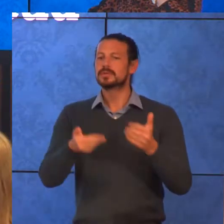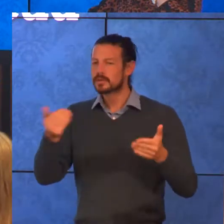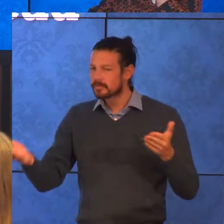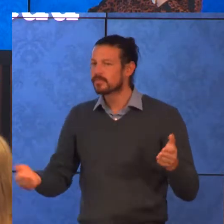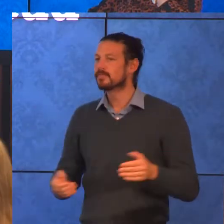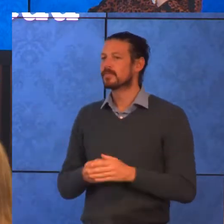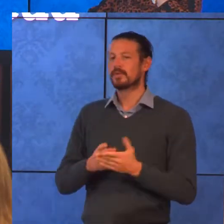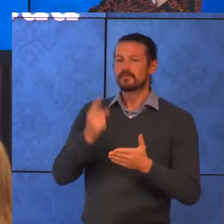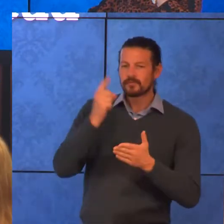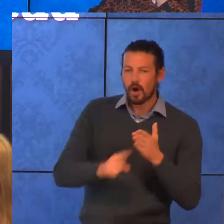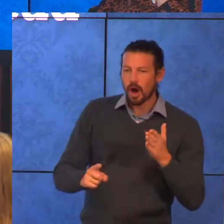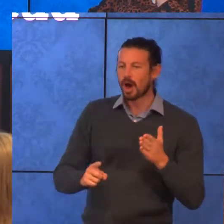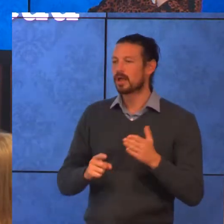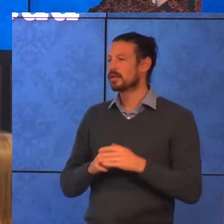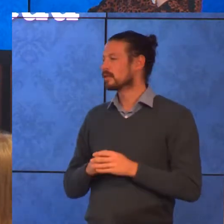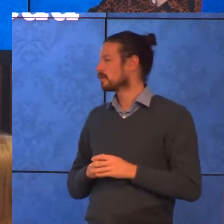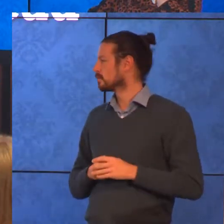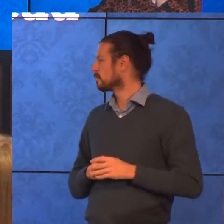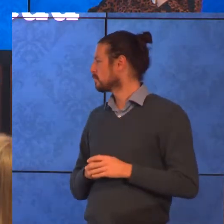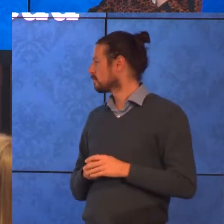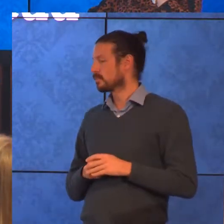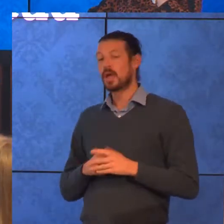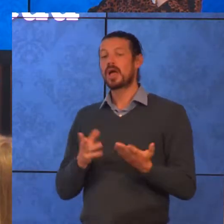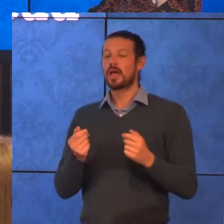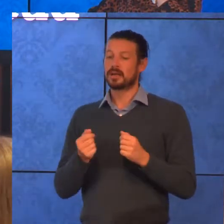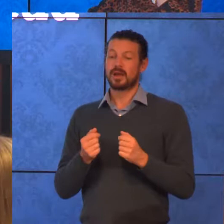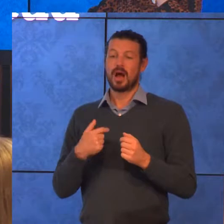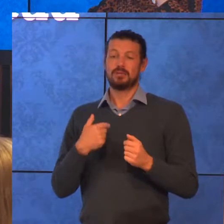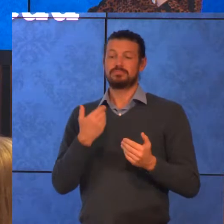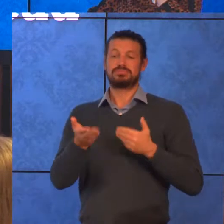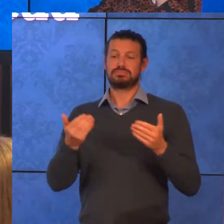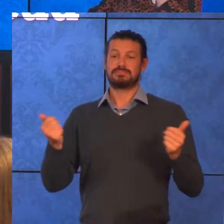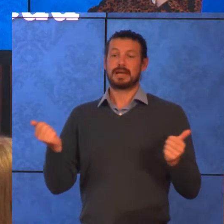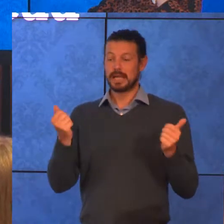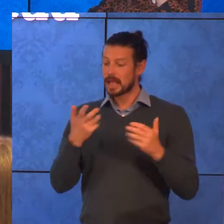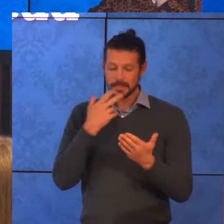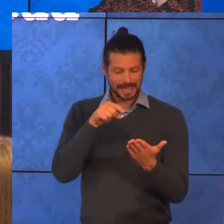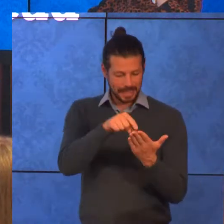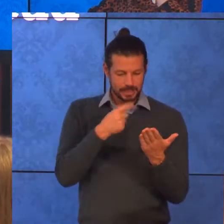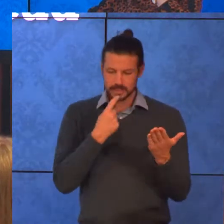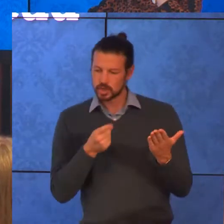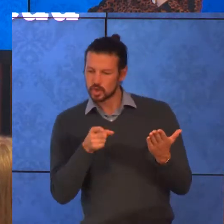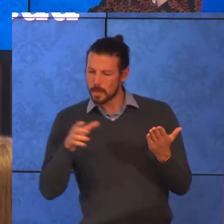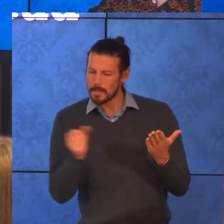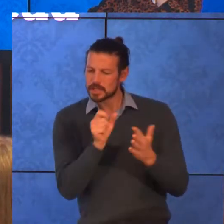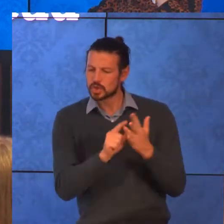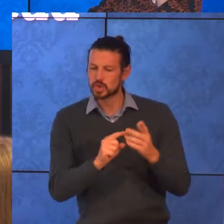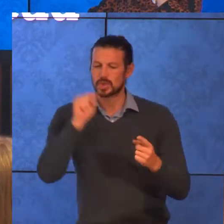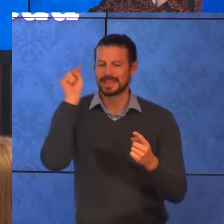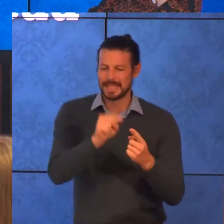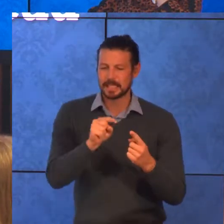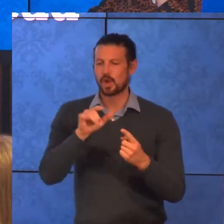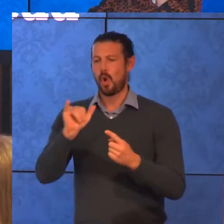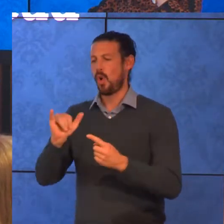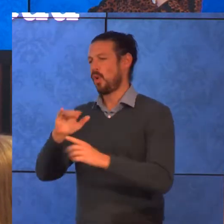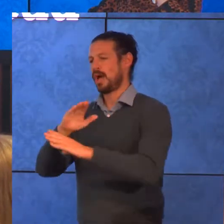I could issue you, if you're a registered provider, with a compliance notice which says you either have to do these things or you have to stop